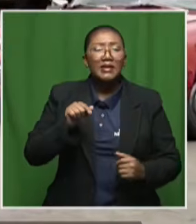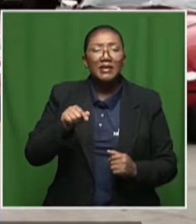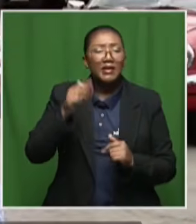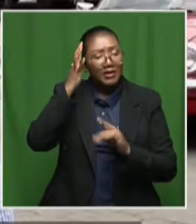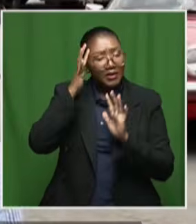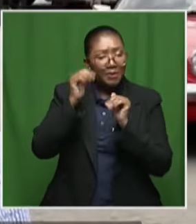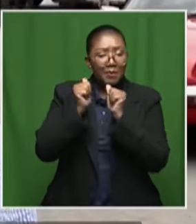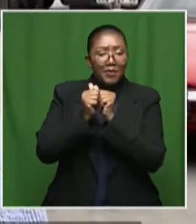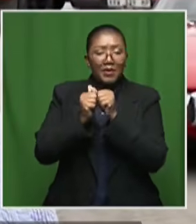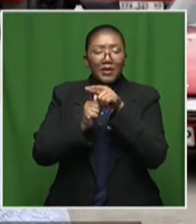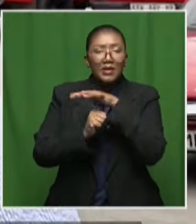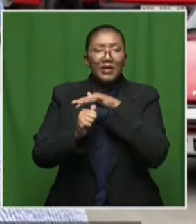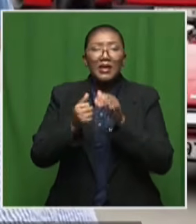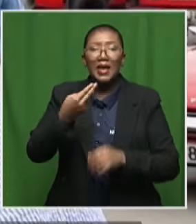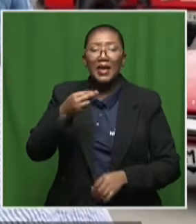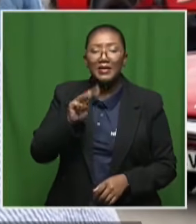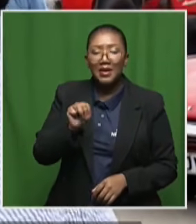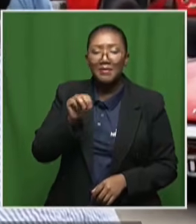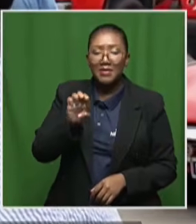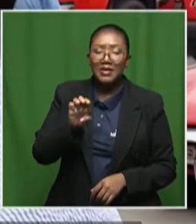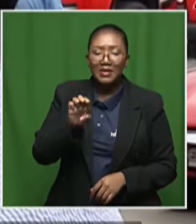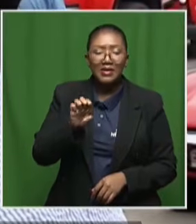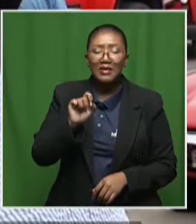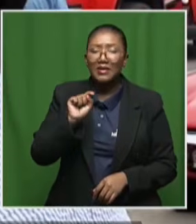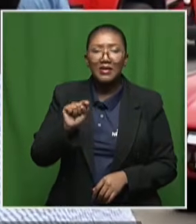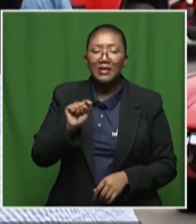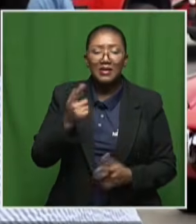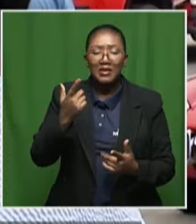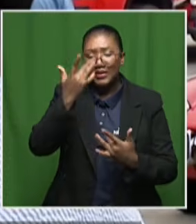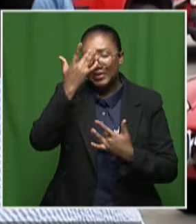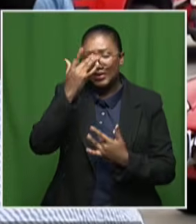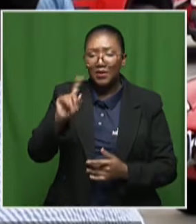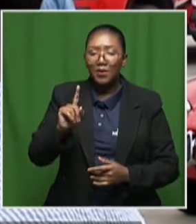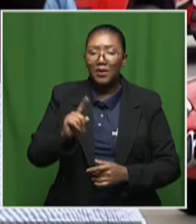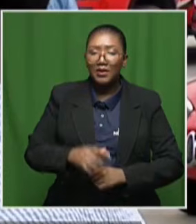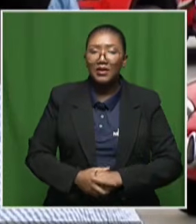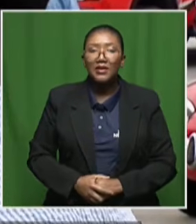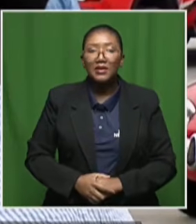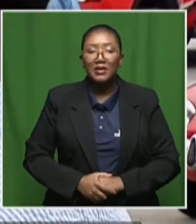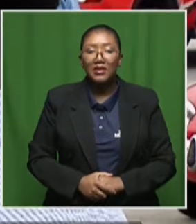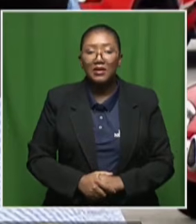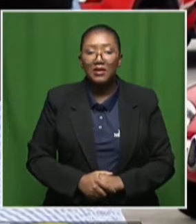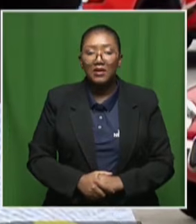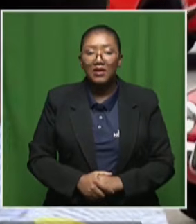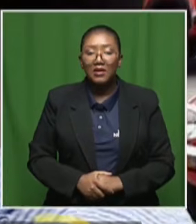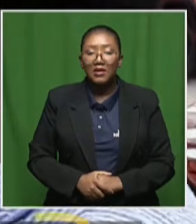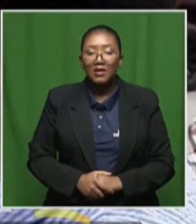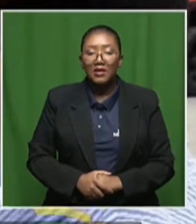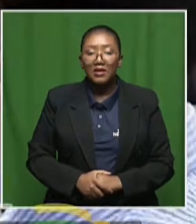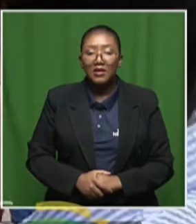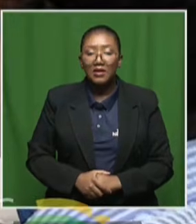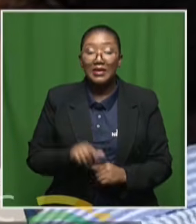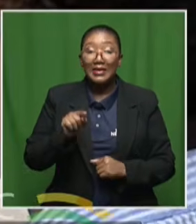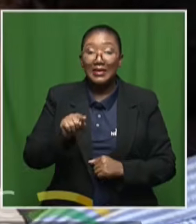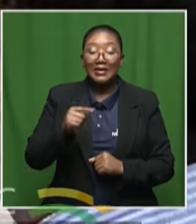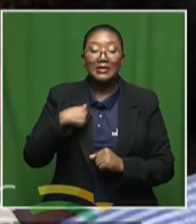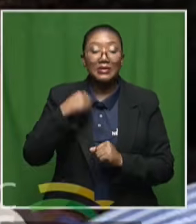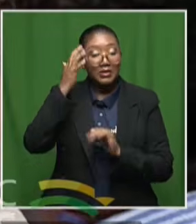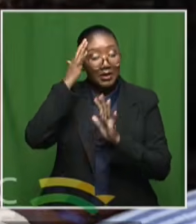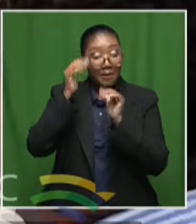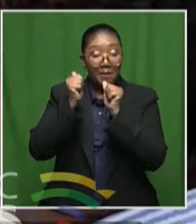this HED condition. What is it all about, and also why do you want to get involved with this? Hemimegalencephaly is a very rare disease,